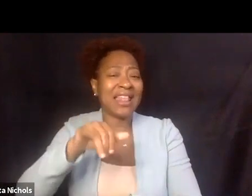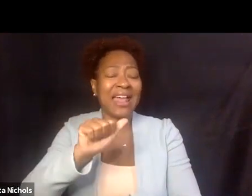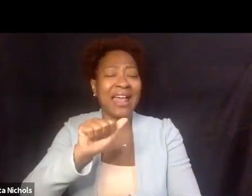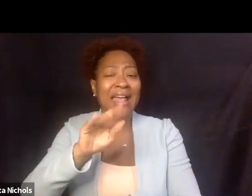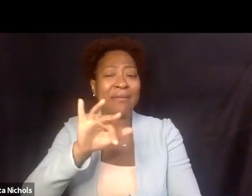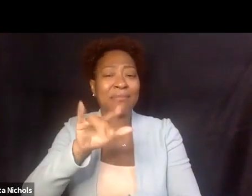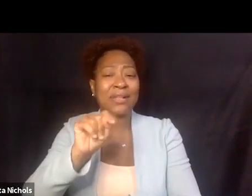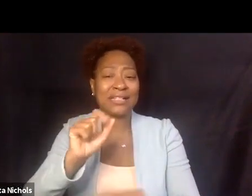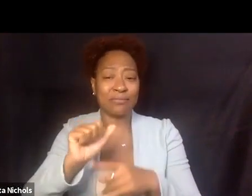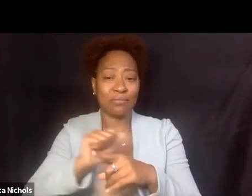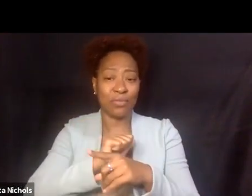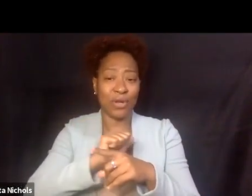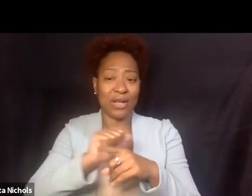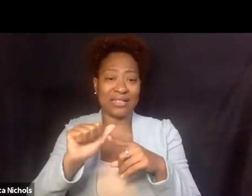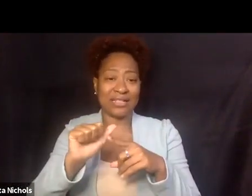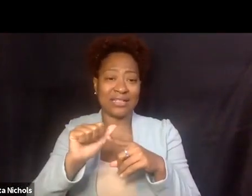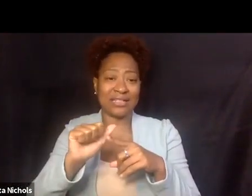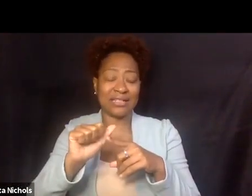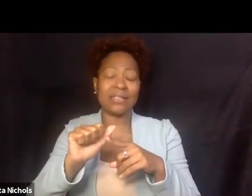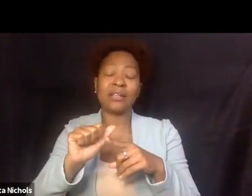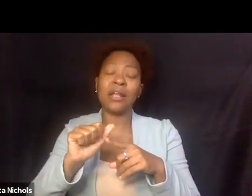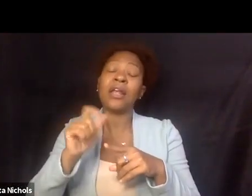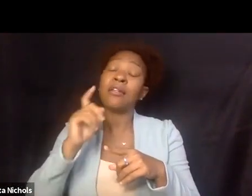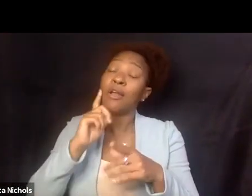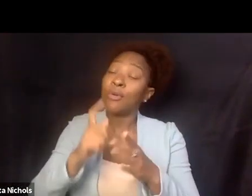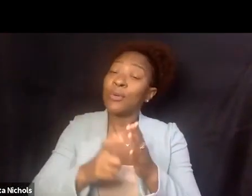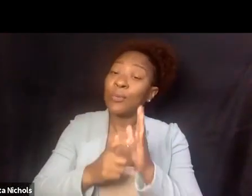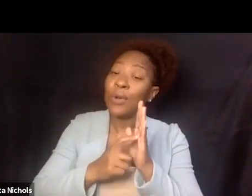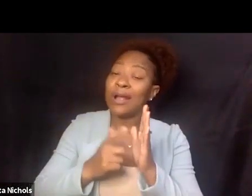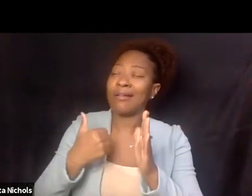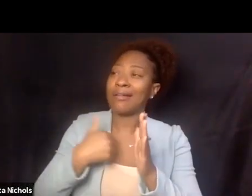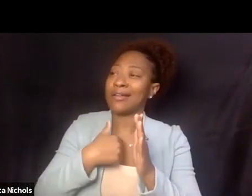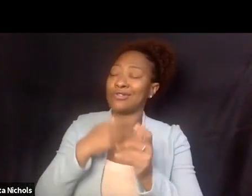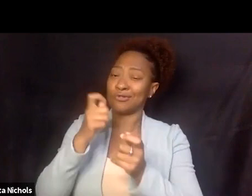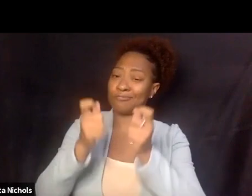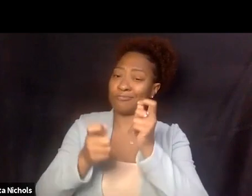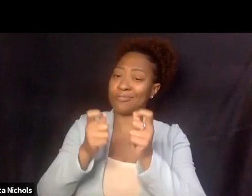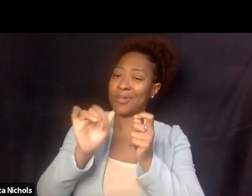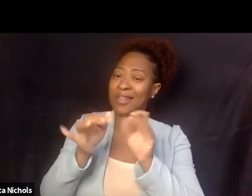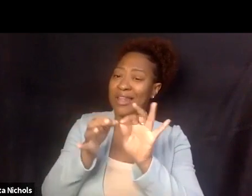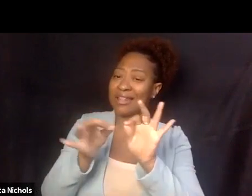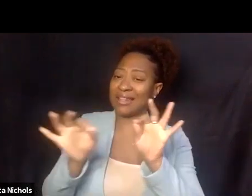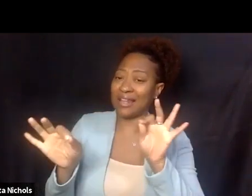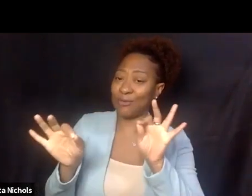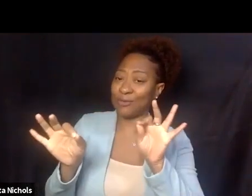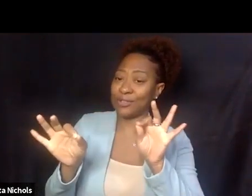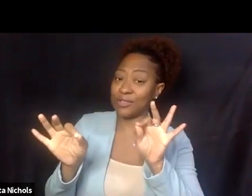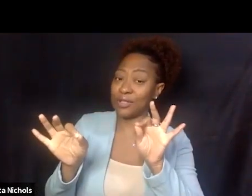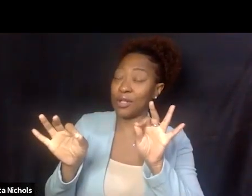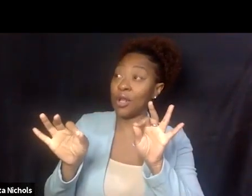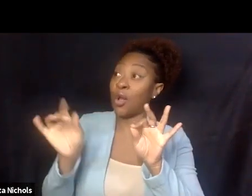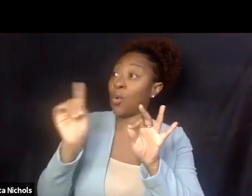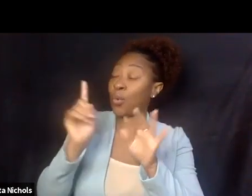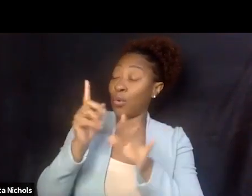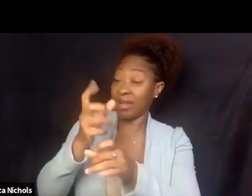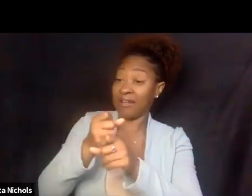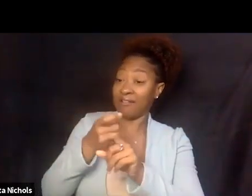classroom is going to require playing around with some of this language and where we're getting from and where we're pulling it from.